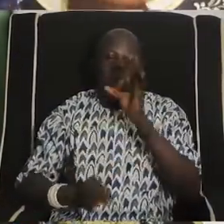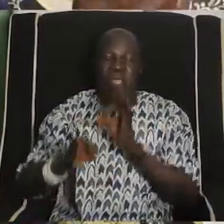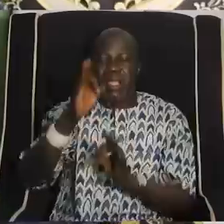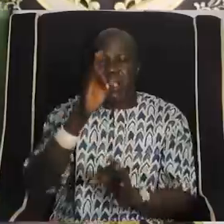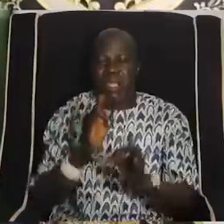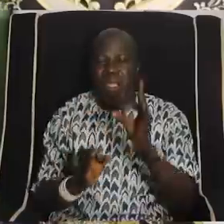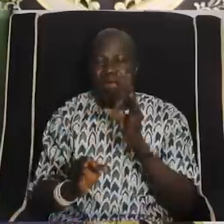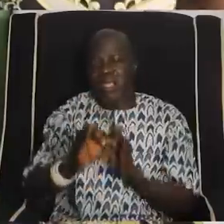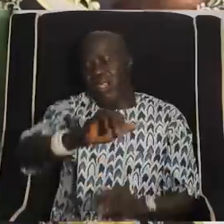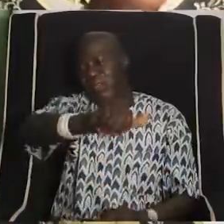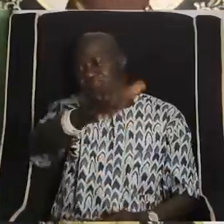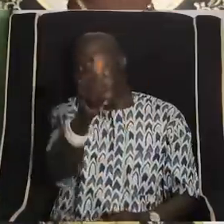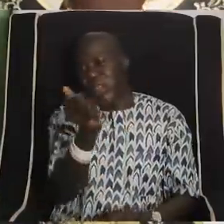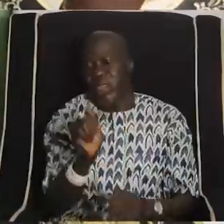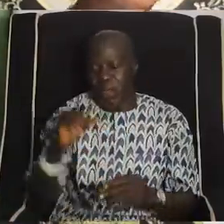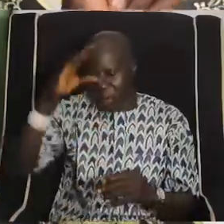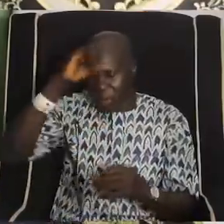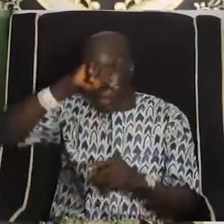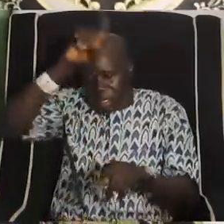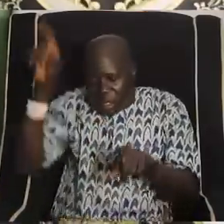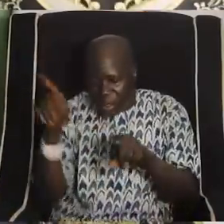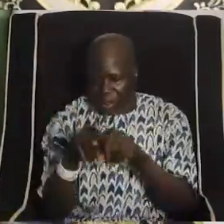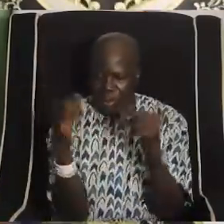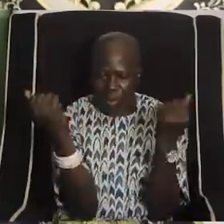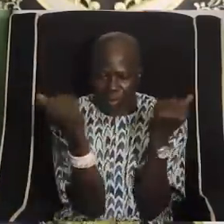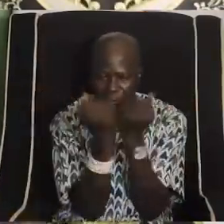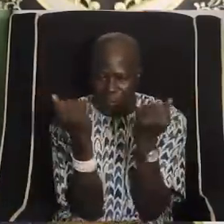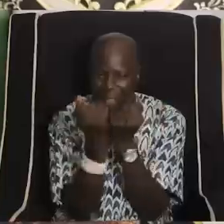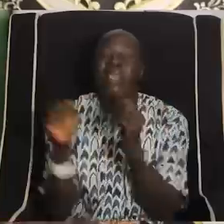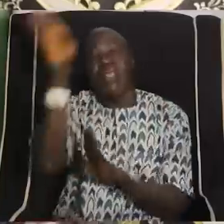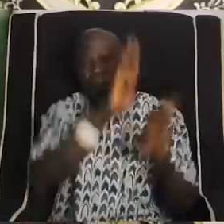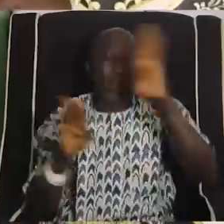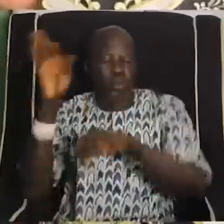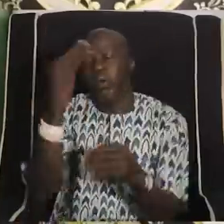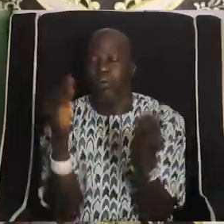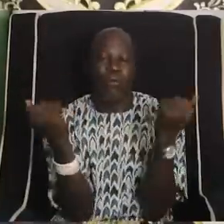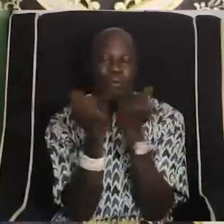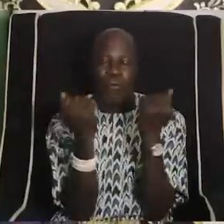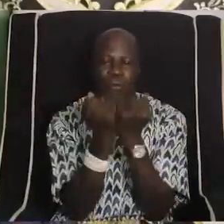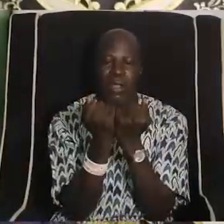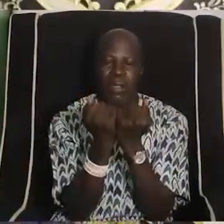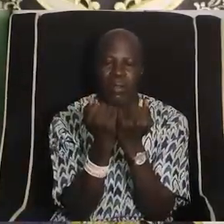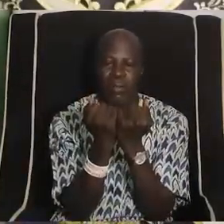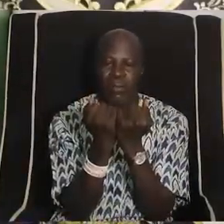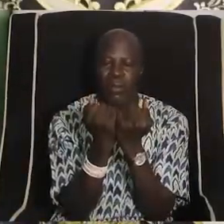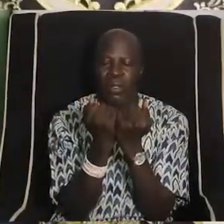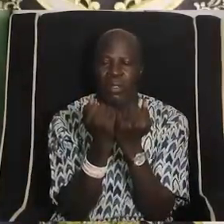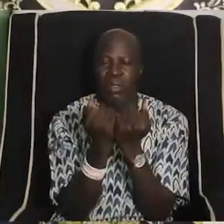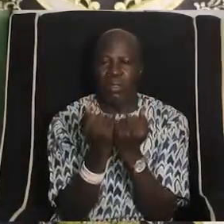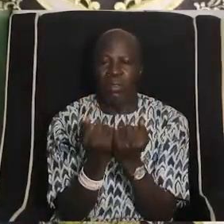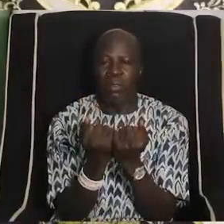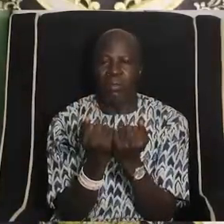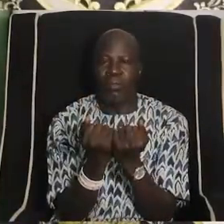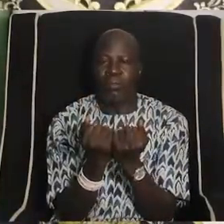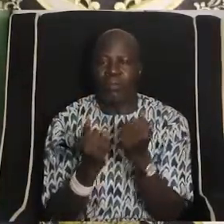any cannibal ja lowo. Any man also strike. Be any ba wa loju ija. If I in the battle. Yes. Akite ni ade. Do lo endo